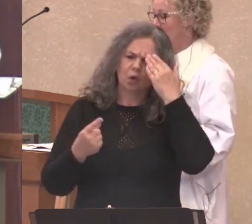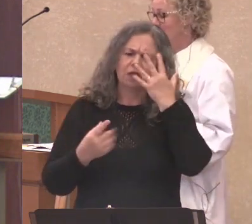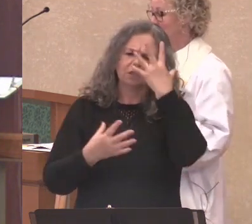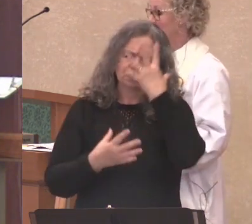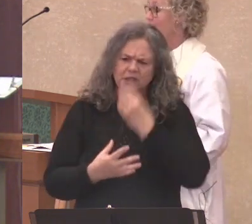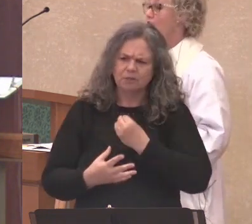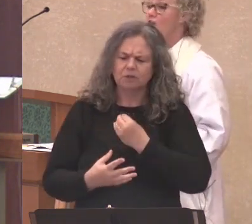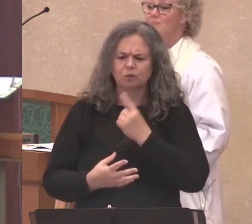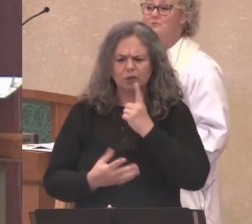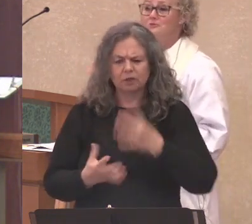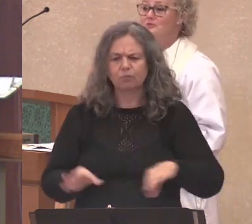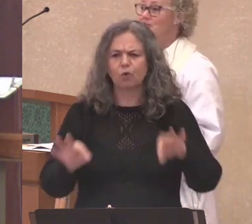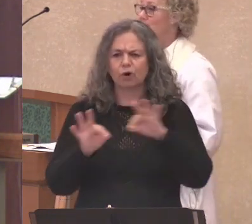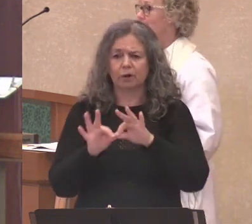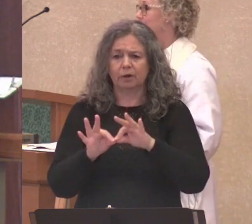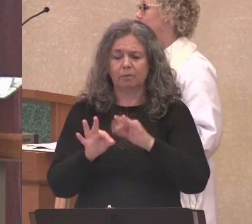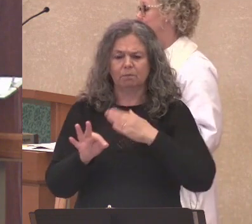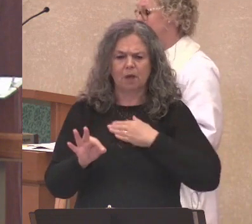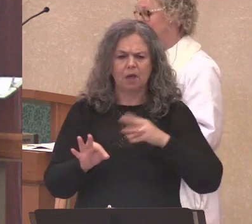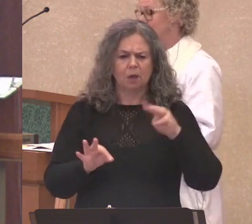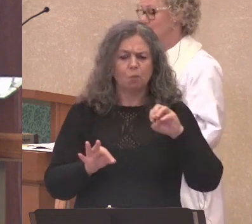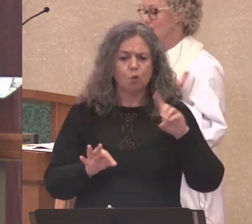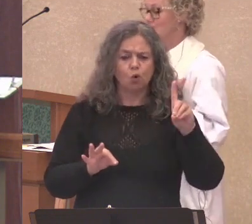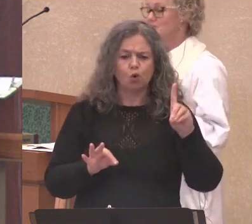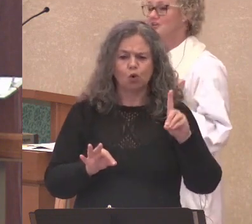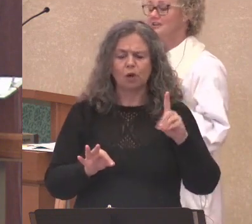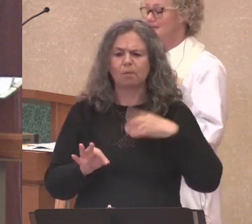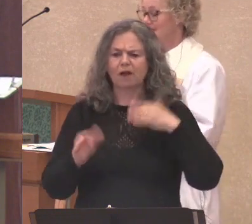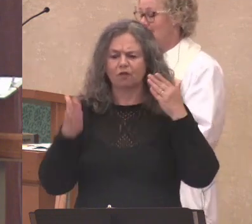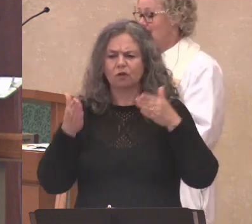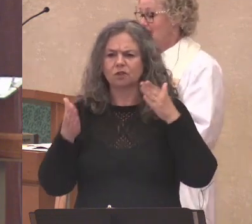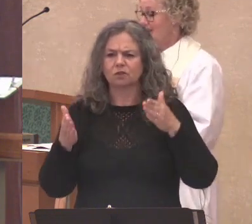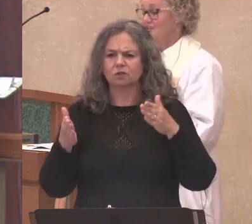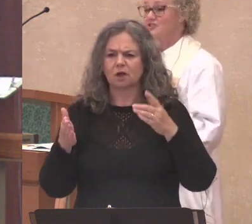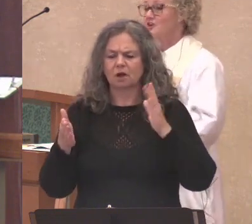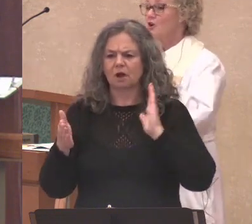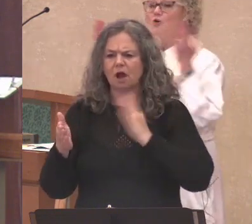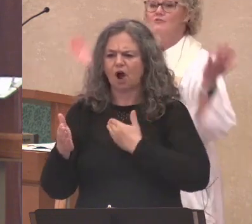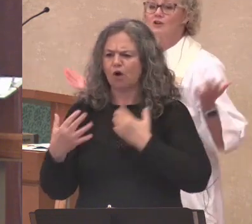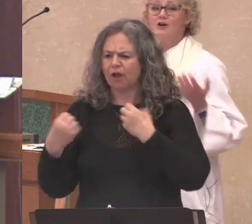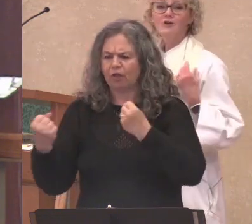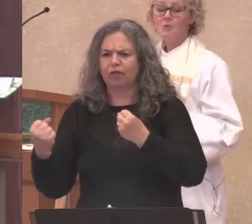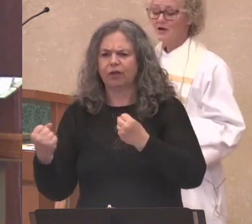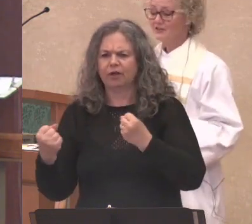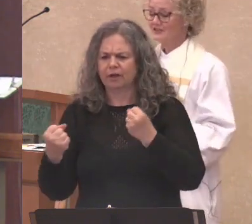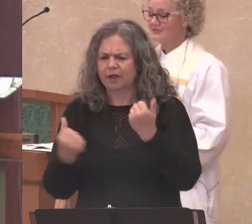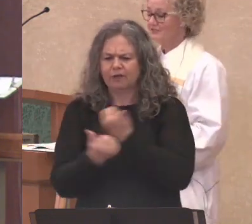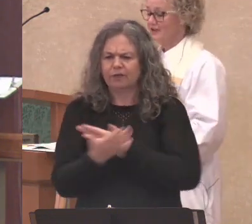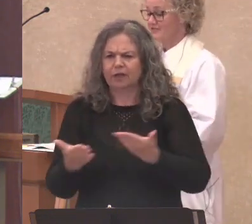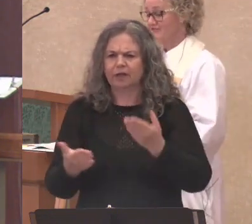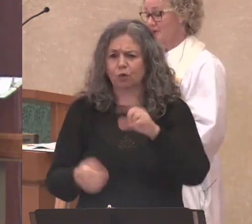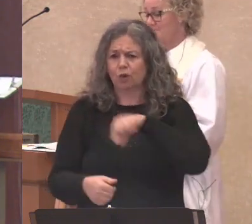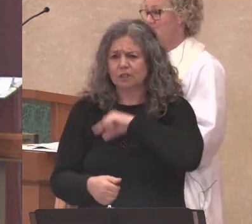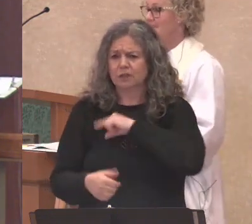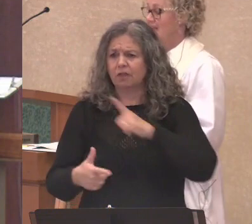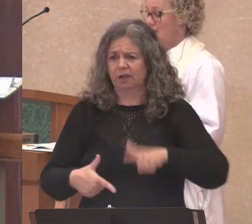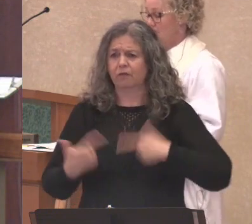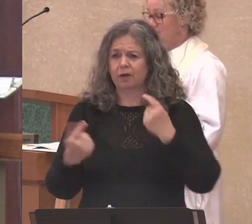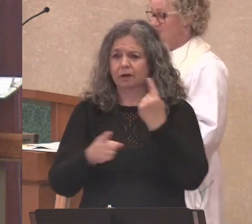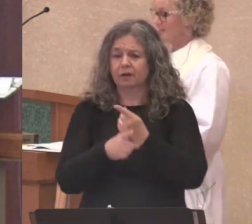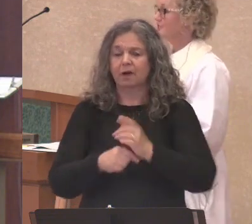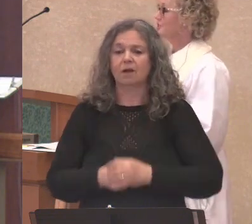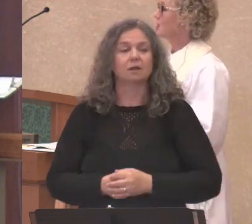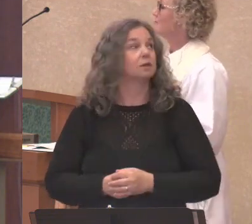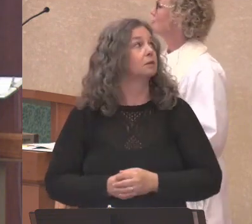many things: our mood and our concentration, our immunity, and just our overall quality of life.